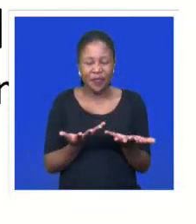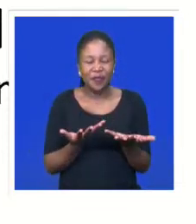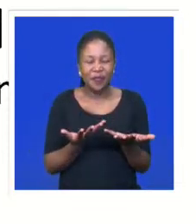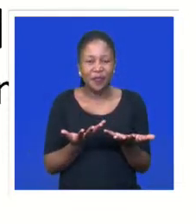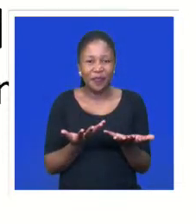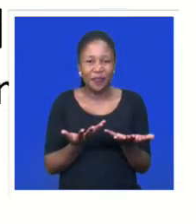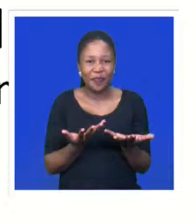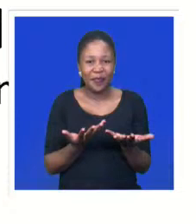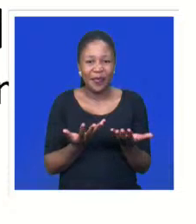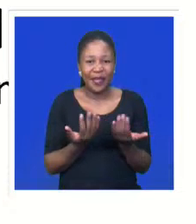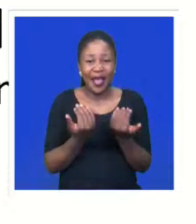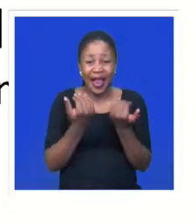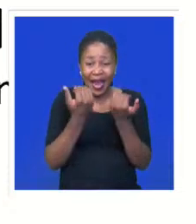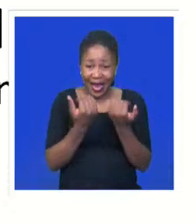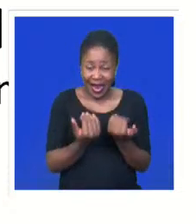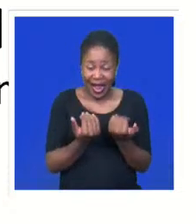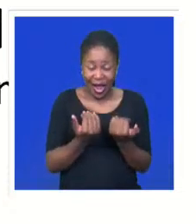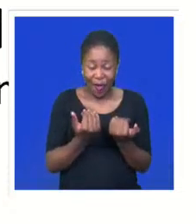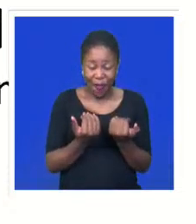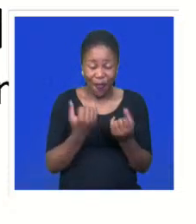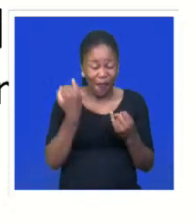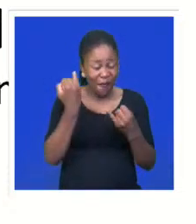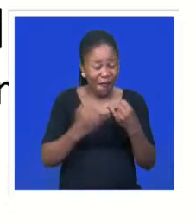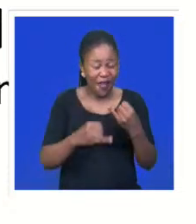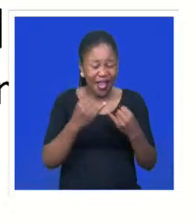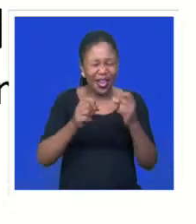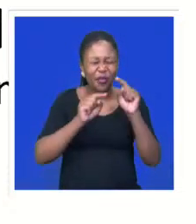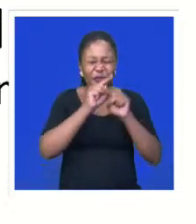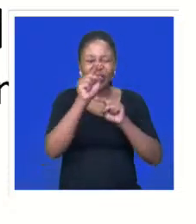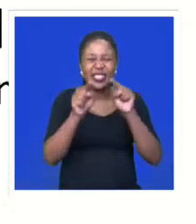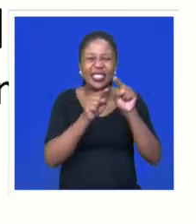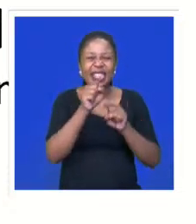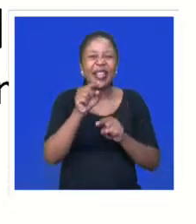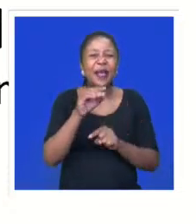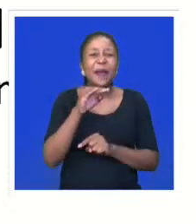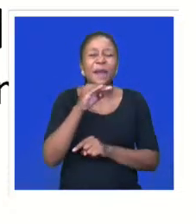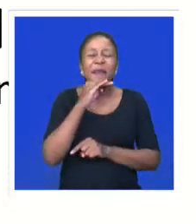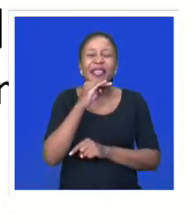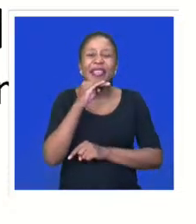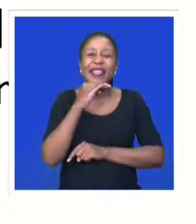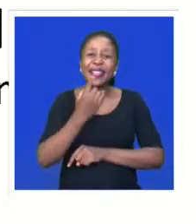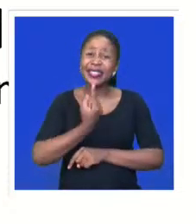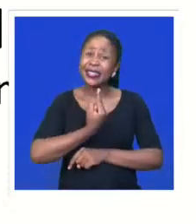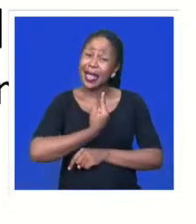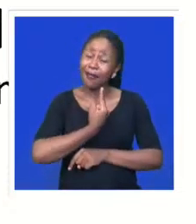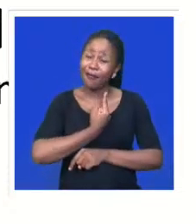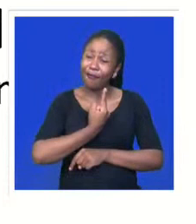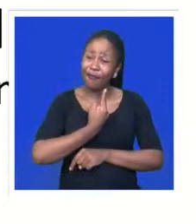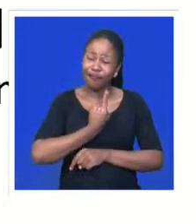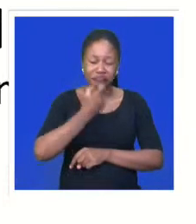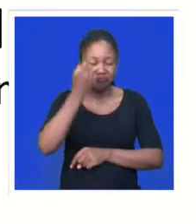have to bring 2 ideas, your idea and someone else's idea.